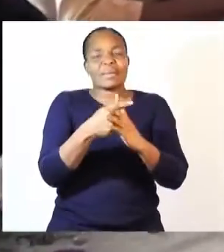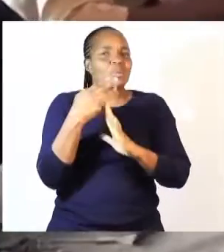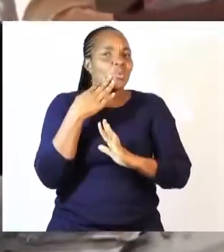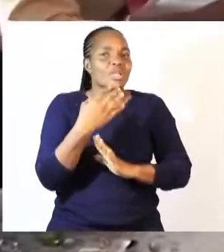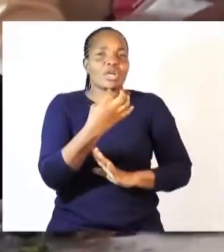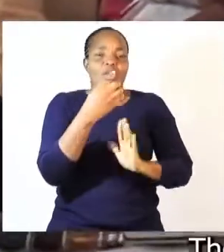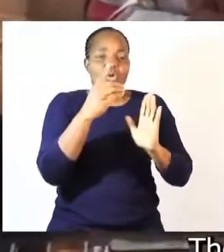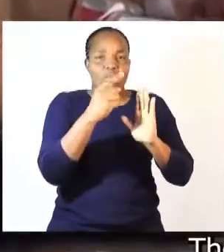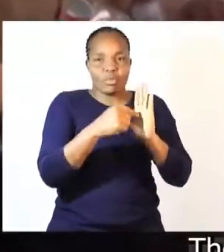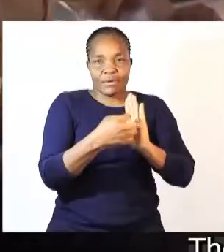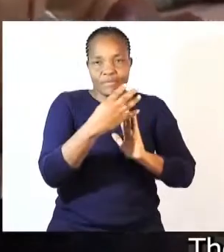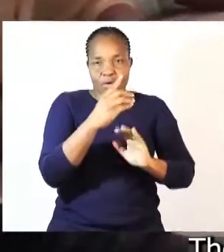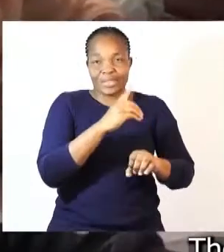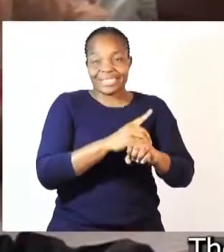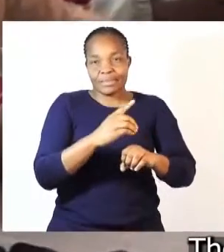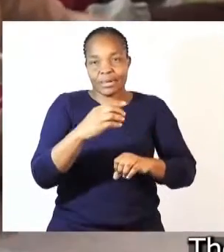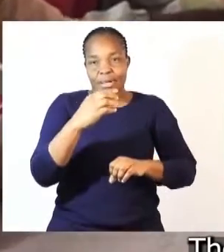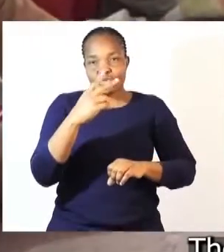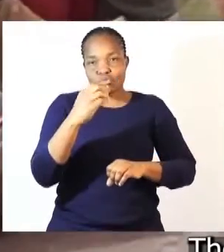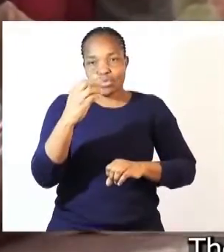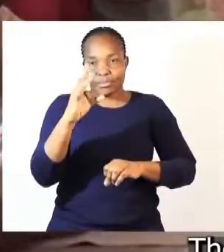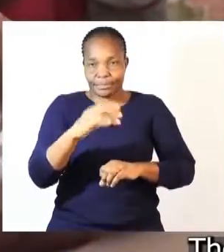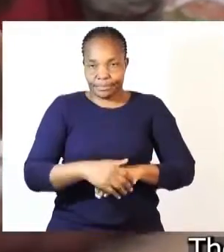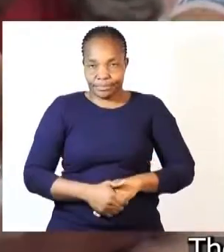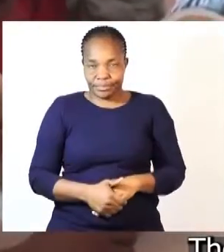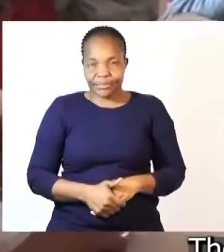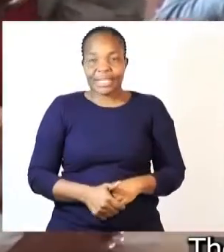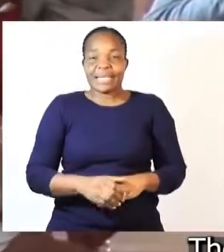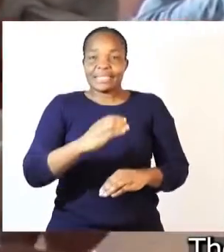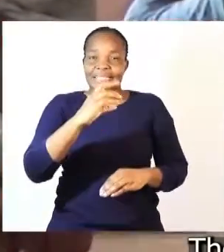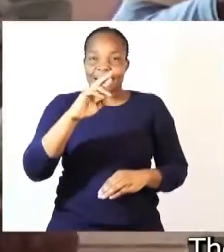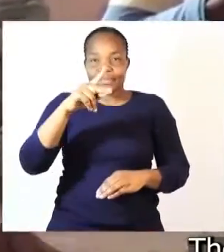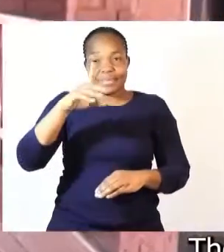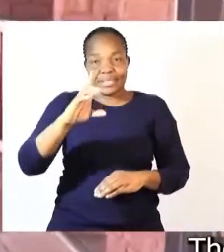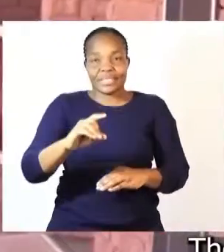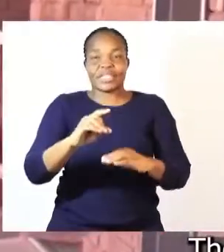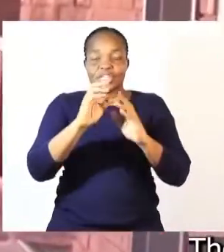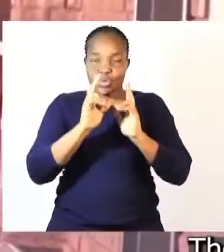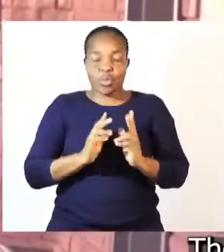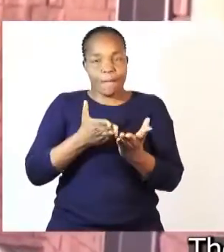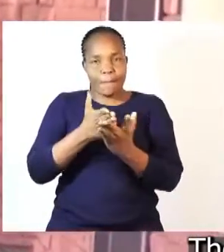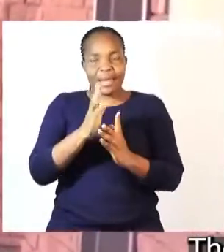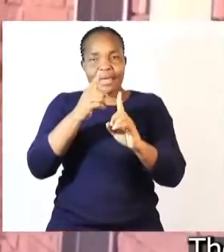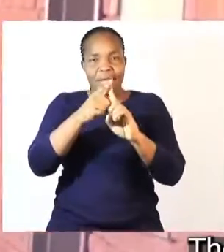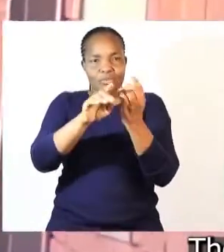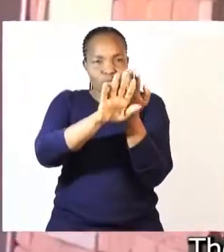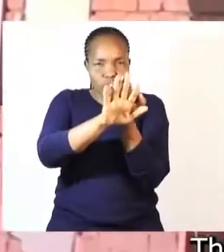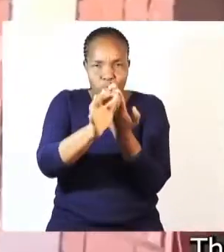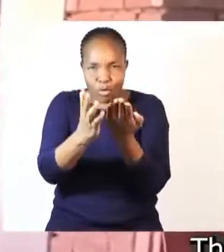2007. The CRPD is a human rights treaty intended to protect the rights of persons with